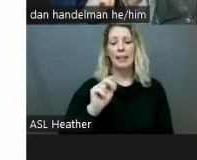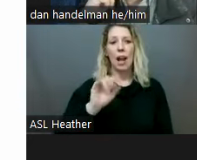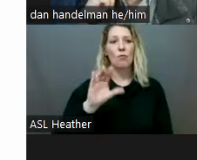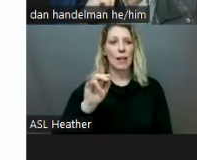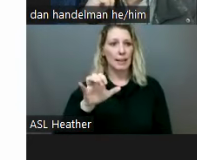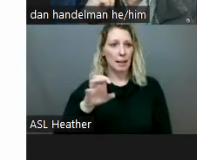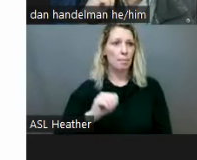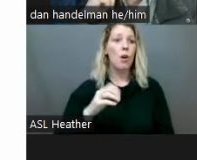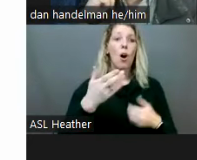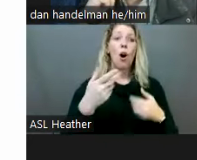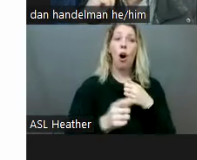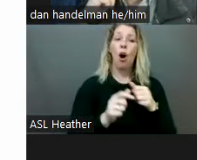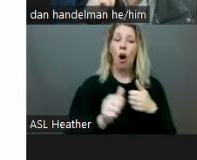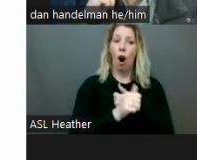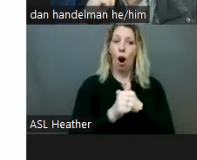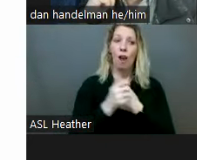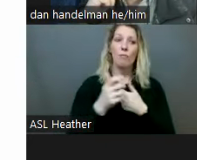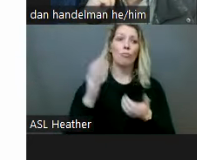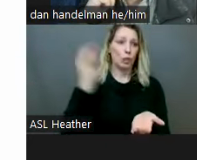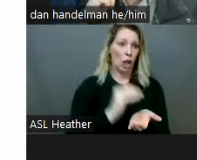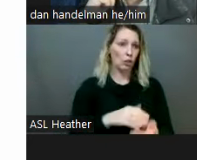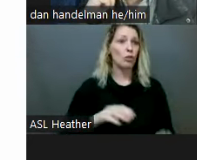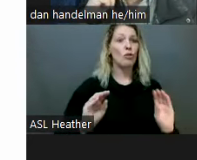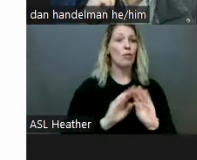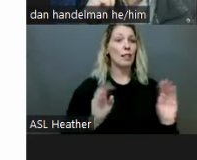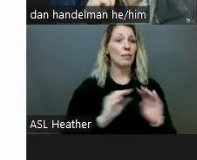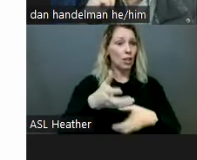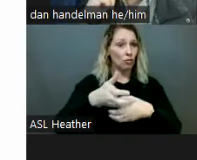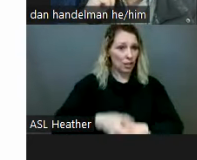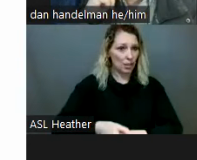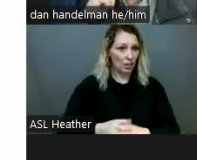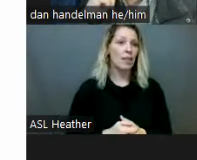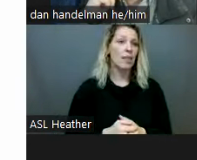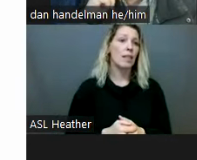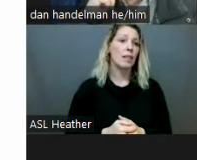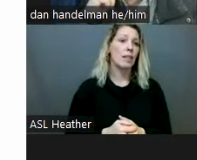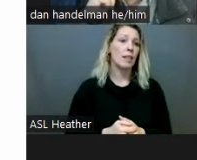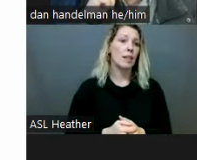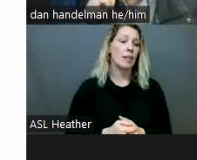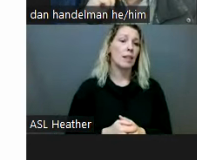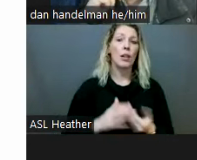reduction. 4, transparency and trustworthiness. 5,